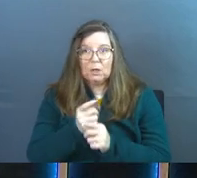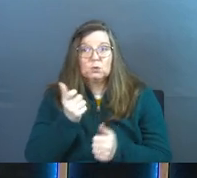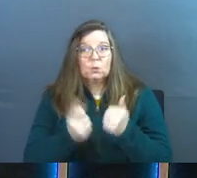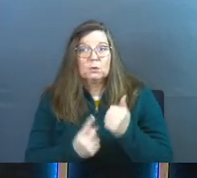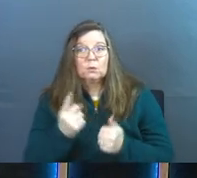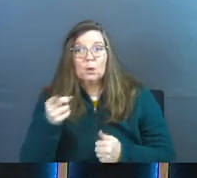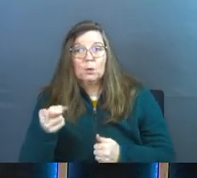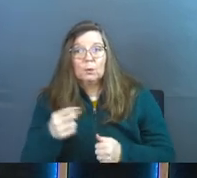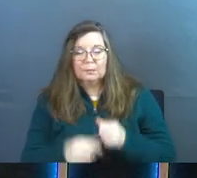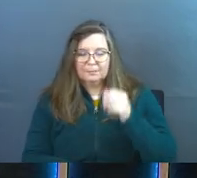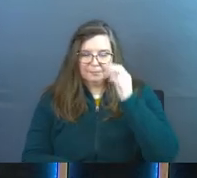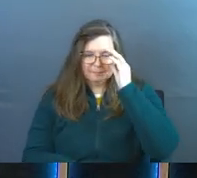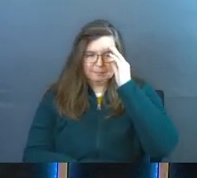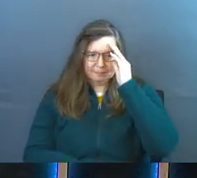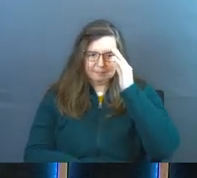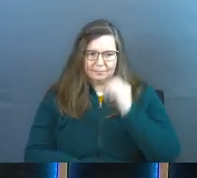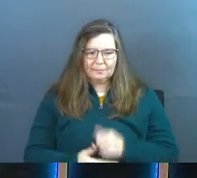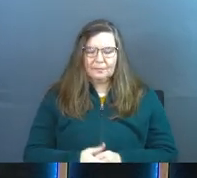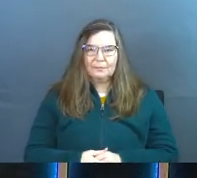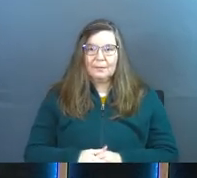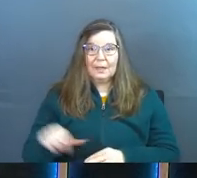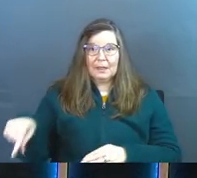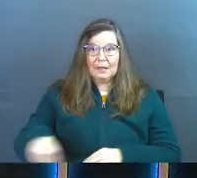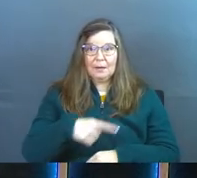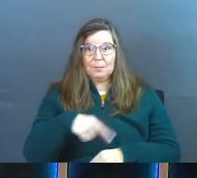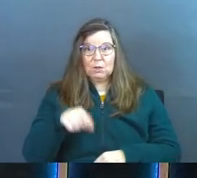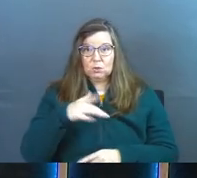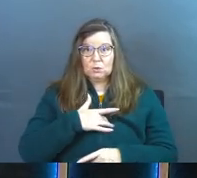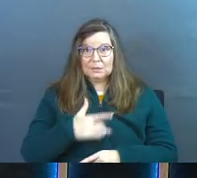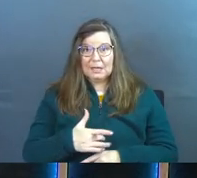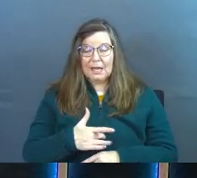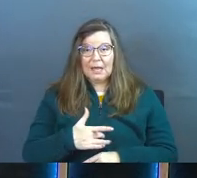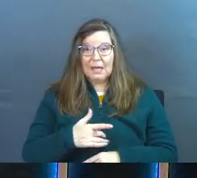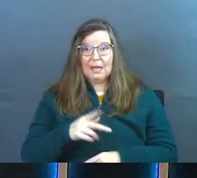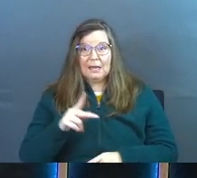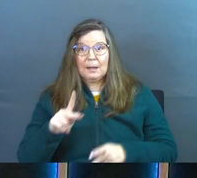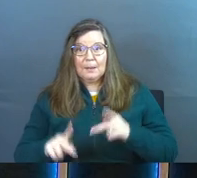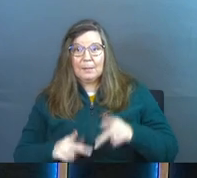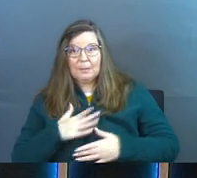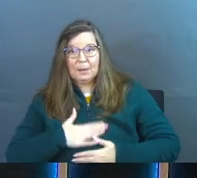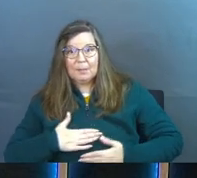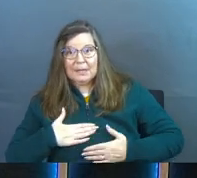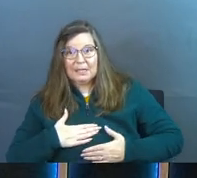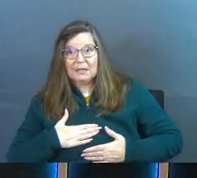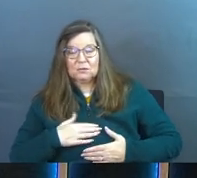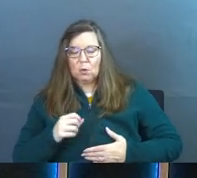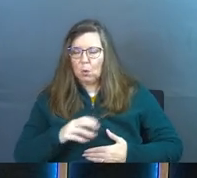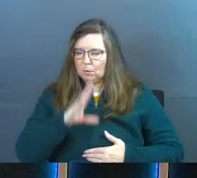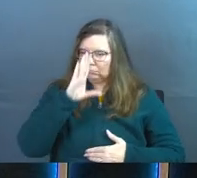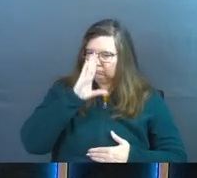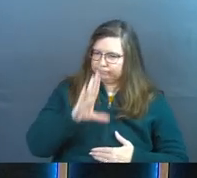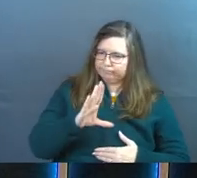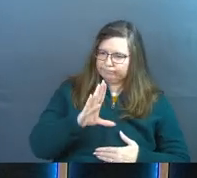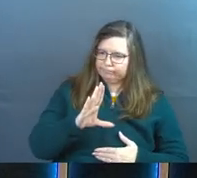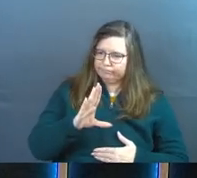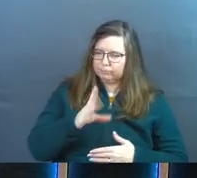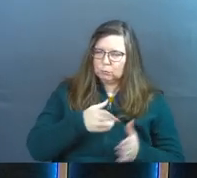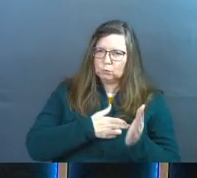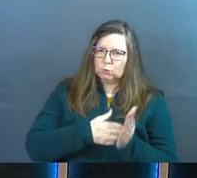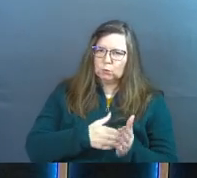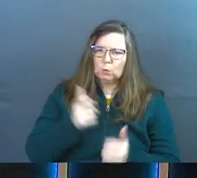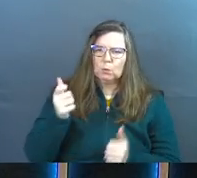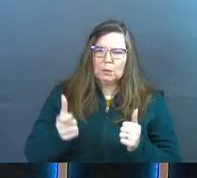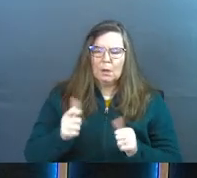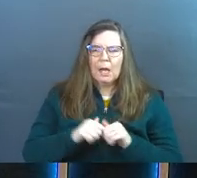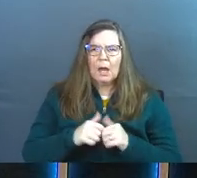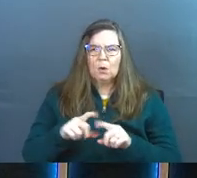you? Can I put the pendulum back up there? Are you a people pleaser or are you a no-nonsense, tell-it-like-it-is guy? How